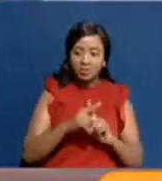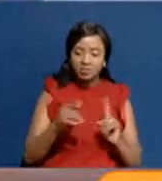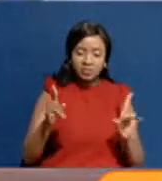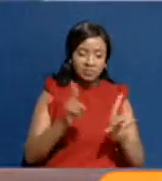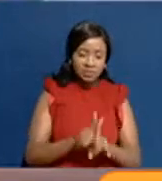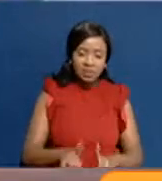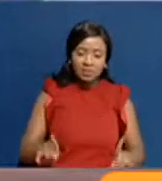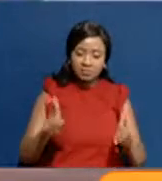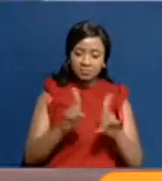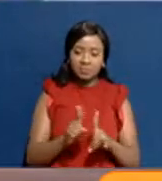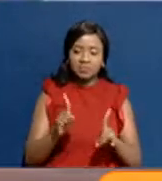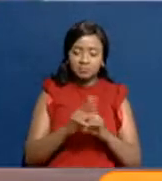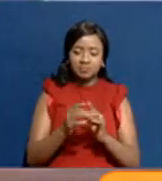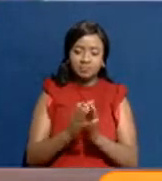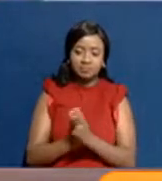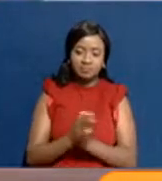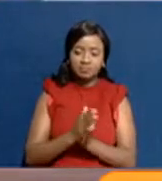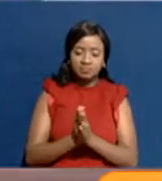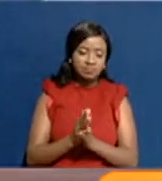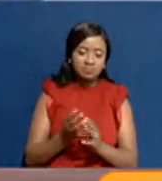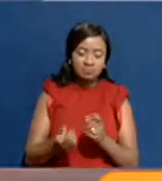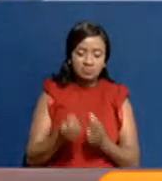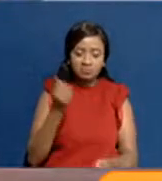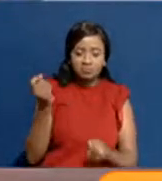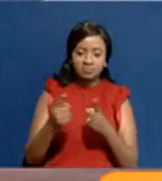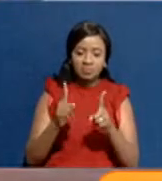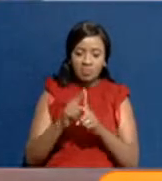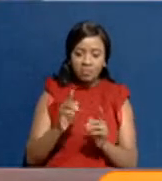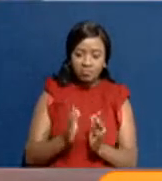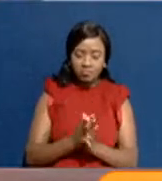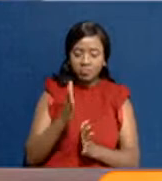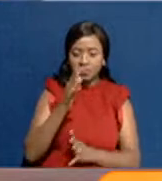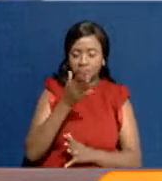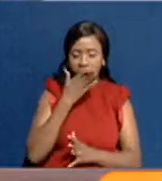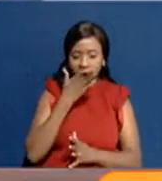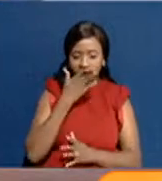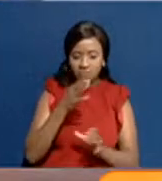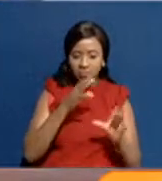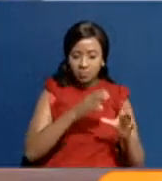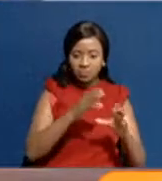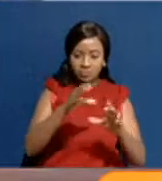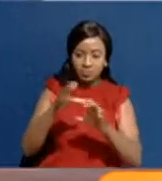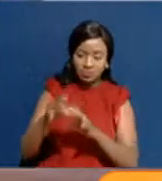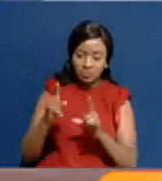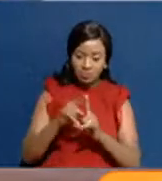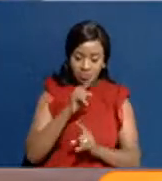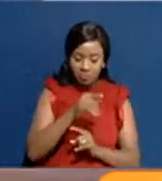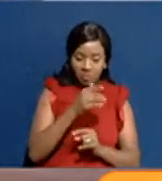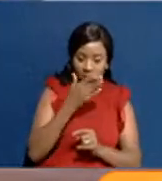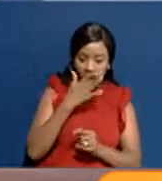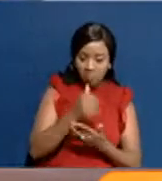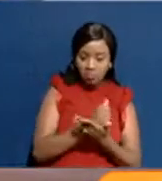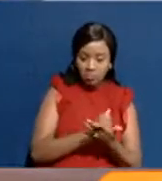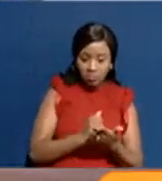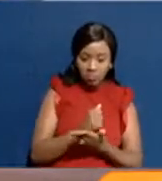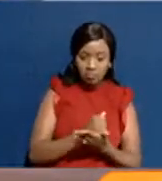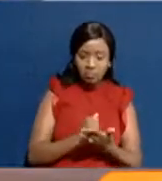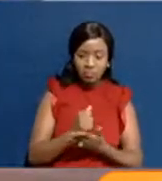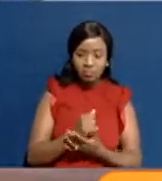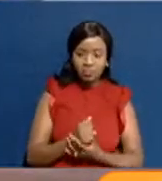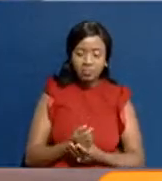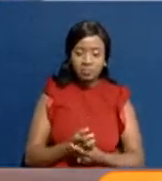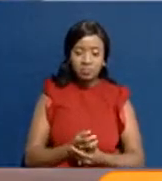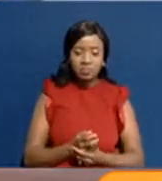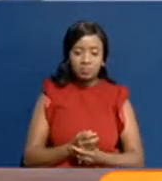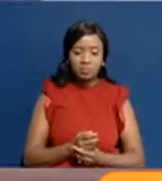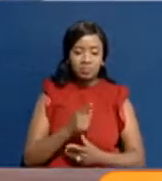tales again, you know, Linus, with the sugar scam. So this is sugar that had been condemned, declared